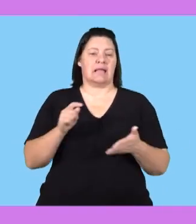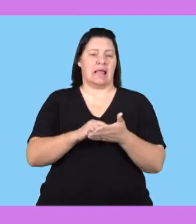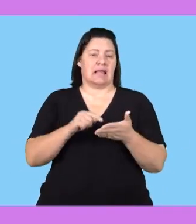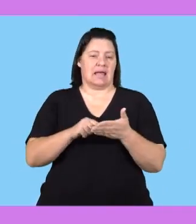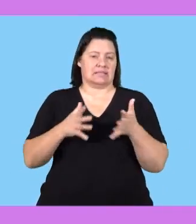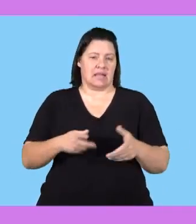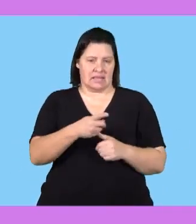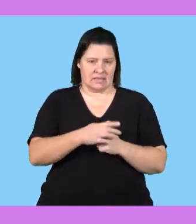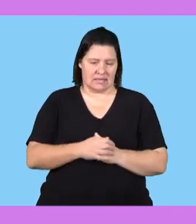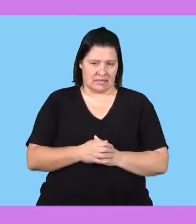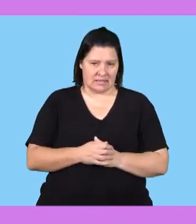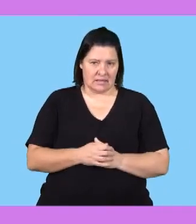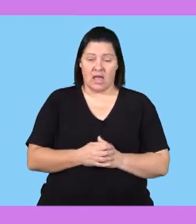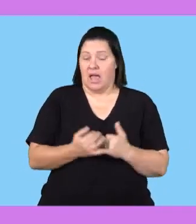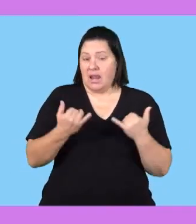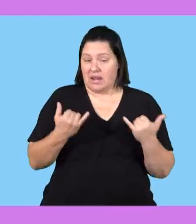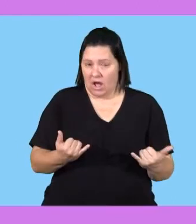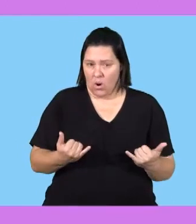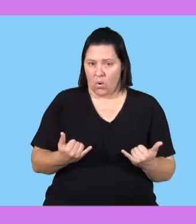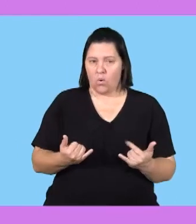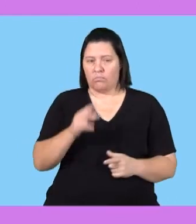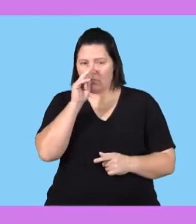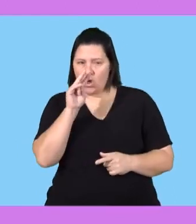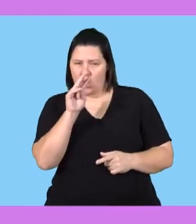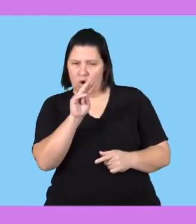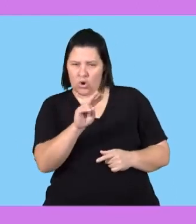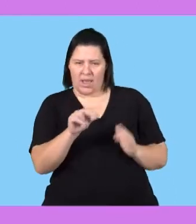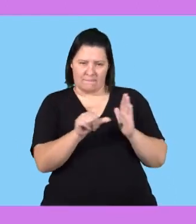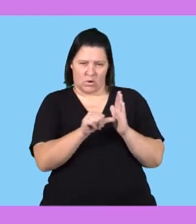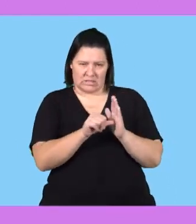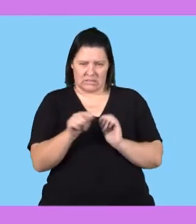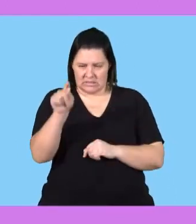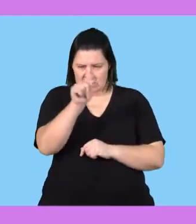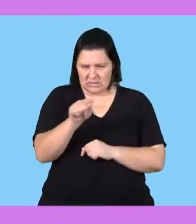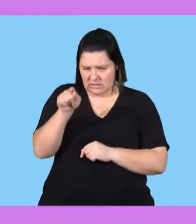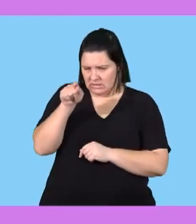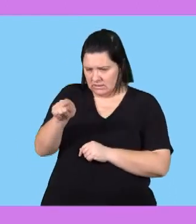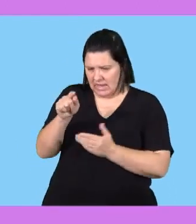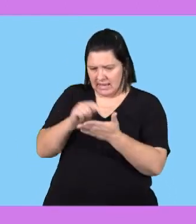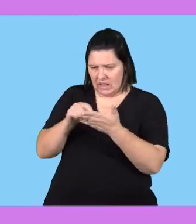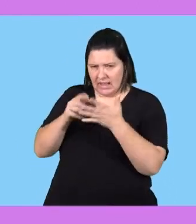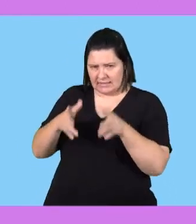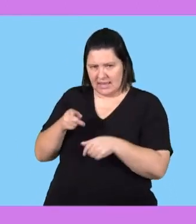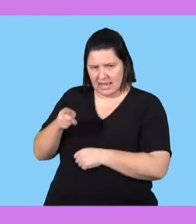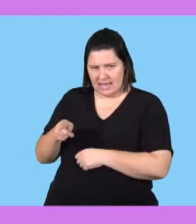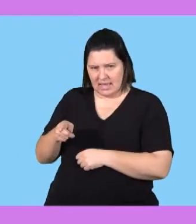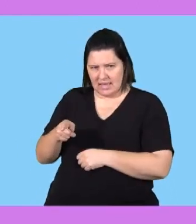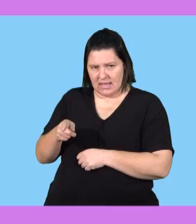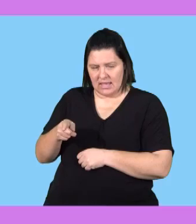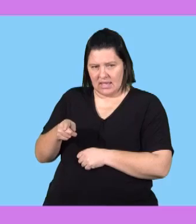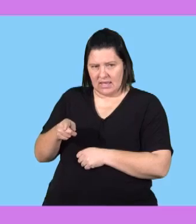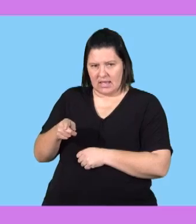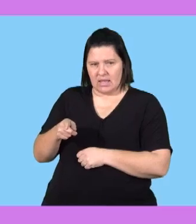Ruby spend on the calculator? Now we must come and look at these keys. You check the